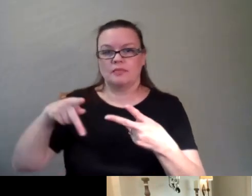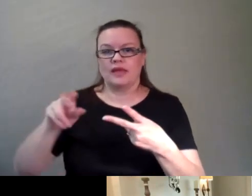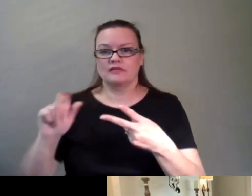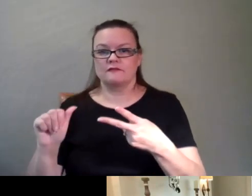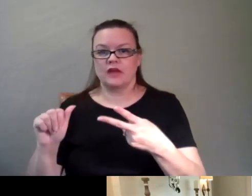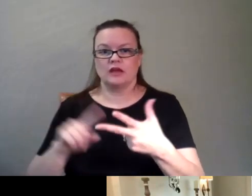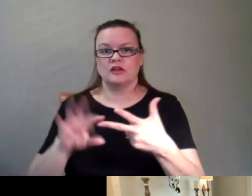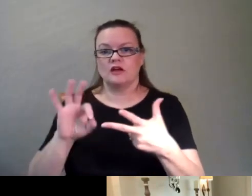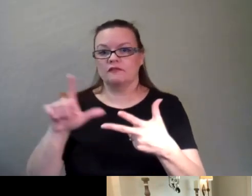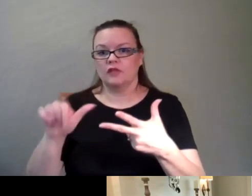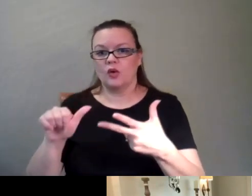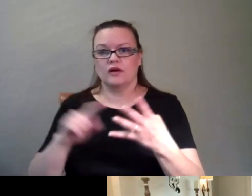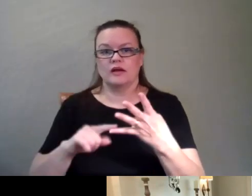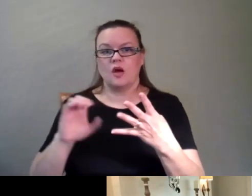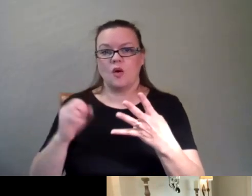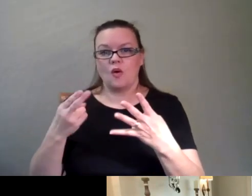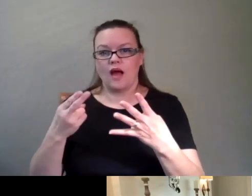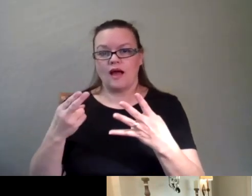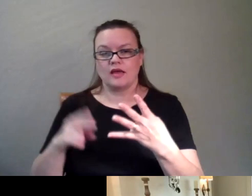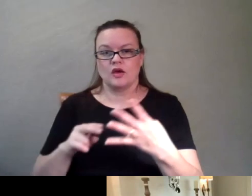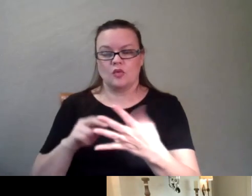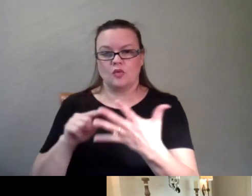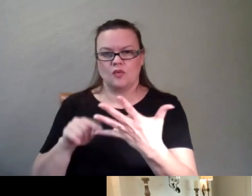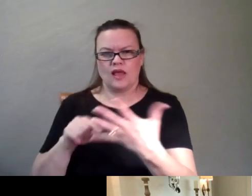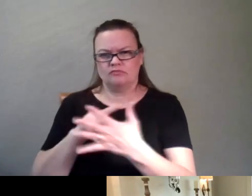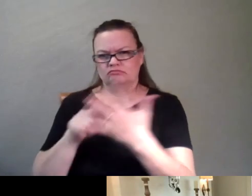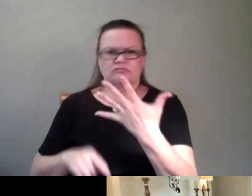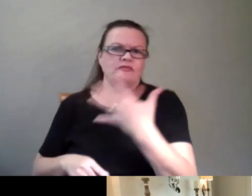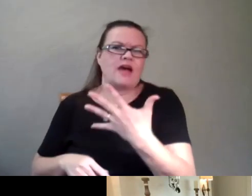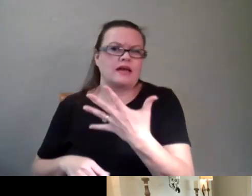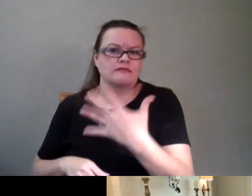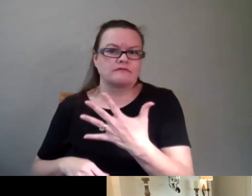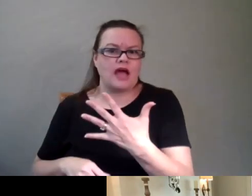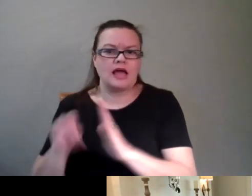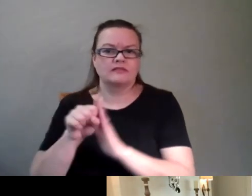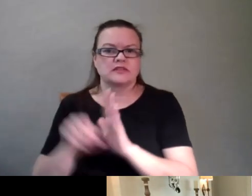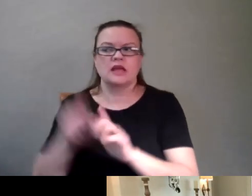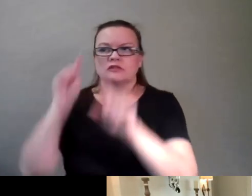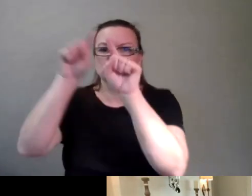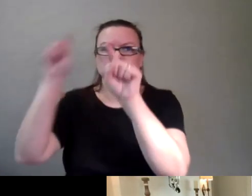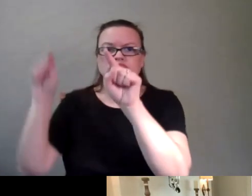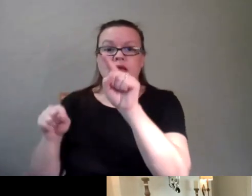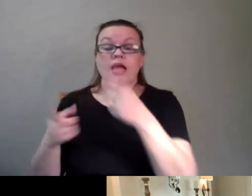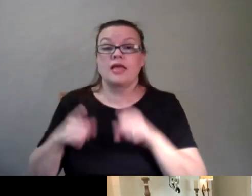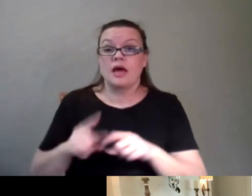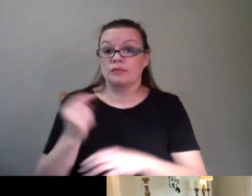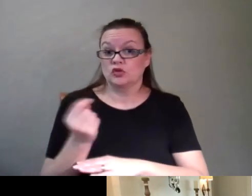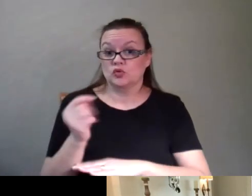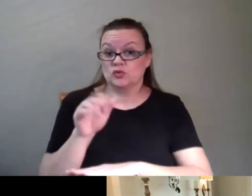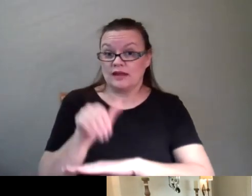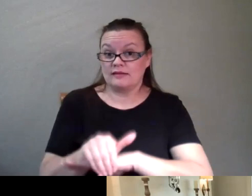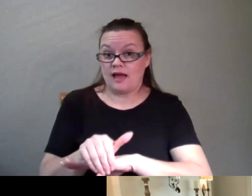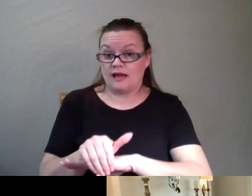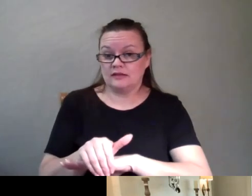Florida, Ohio, five different states. That on Tuesday night, when we did the